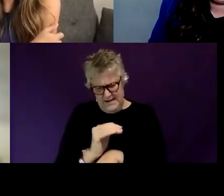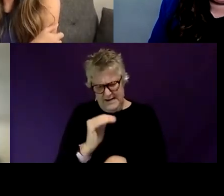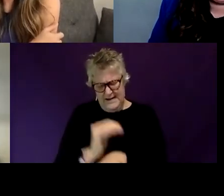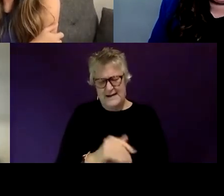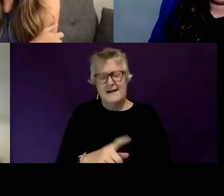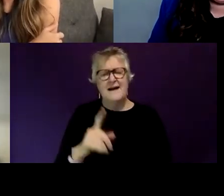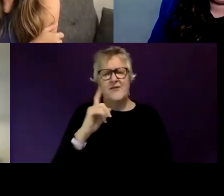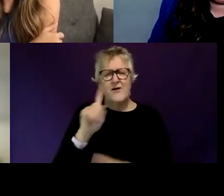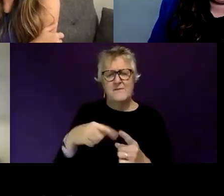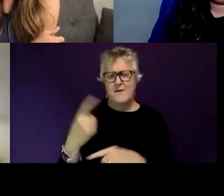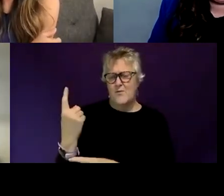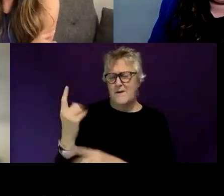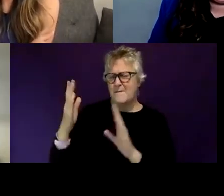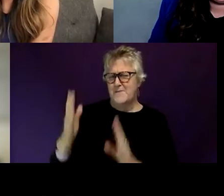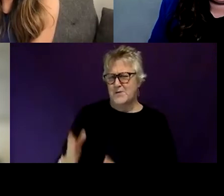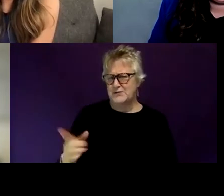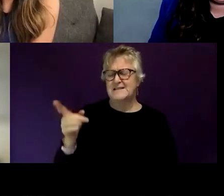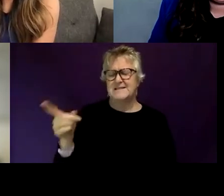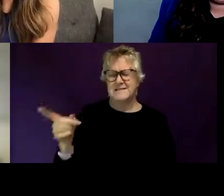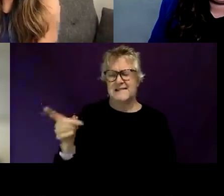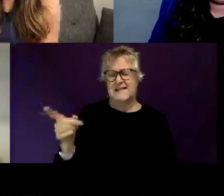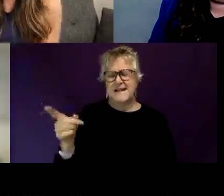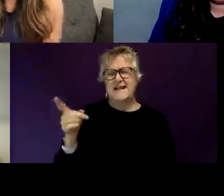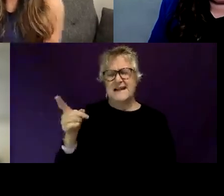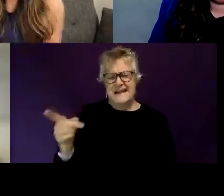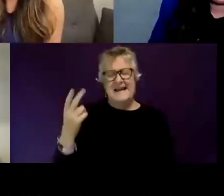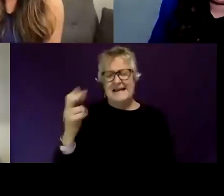star, but it's not only him,